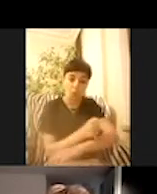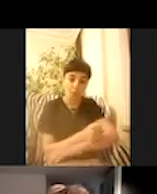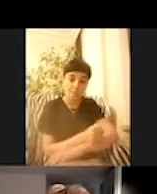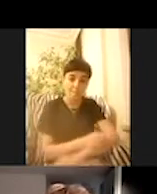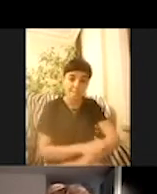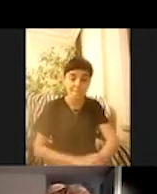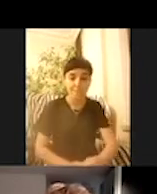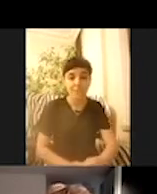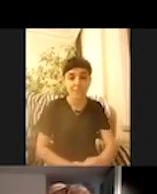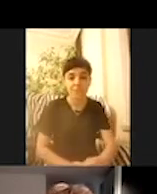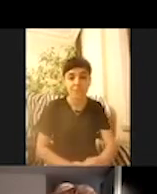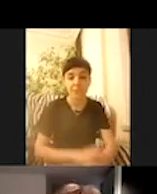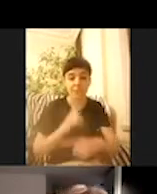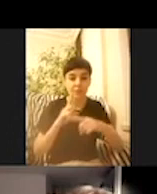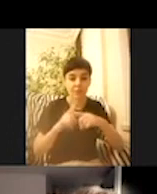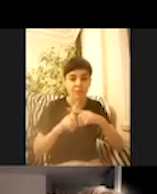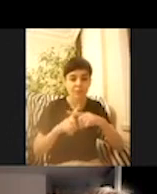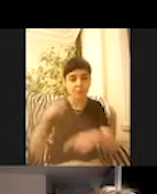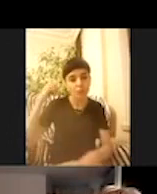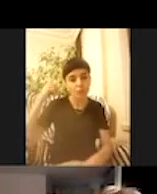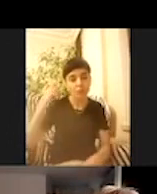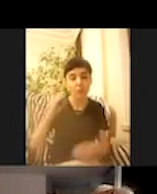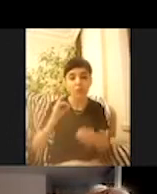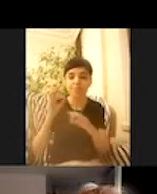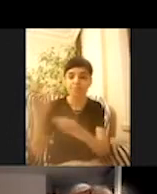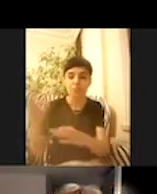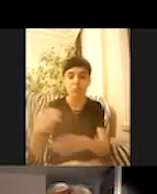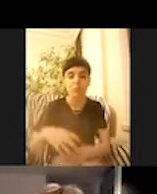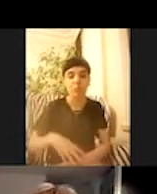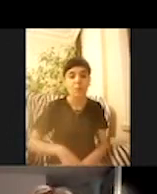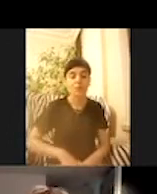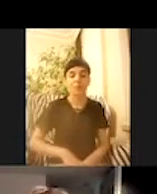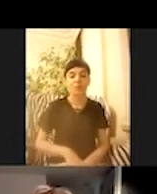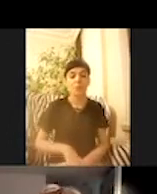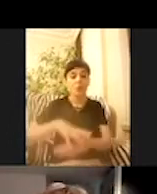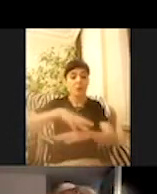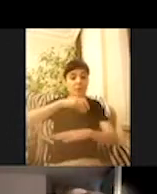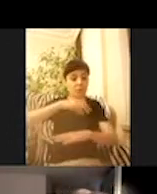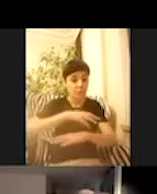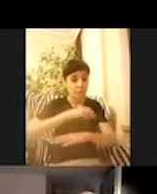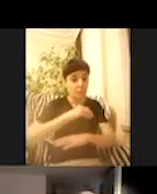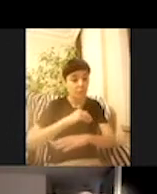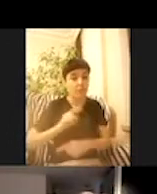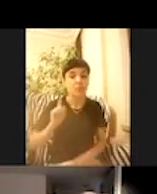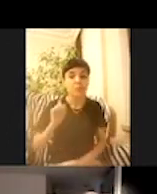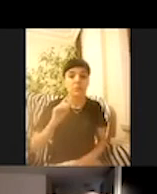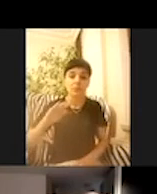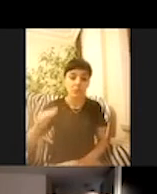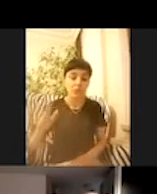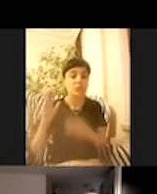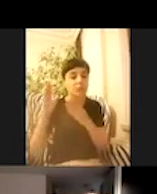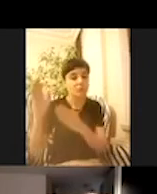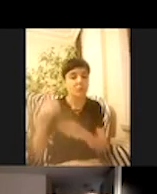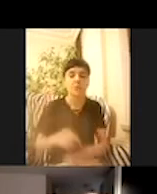if I go back to the Moluccan Islands and the people see me over there, they're like looking at me